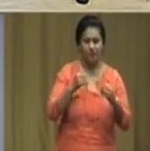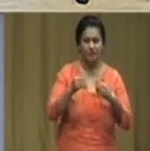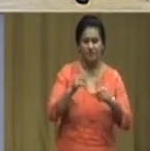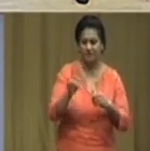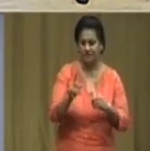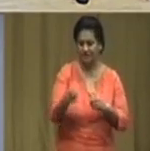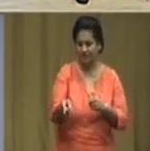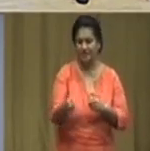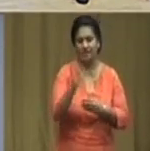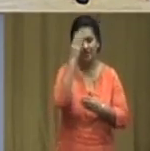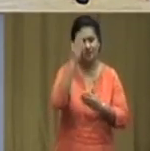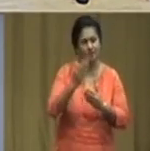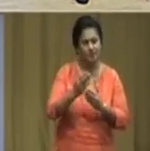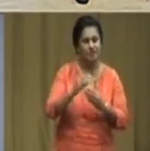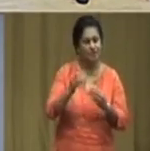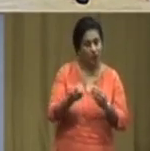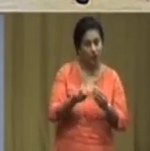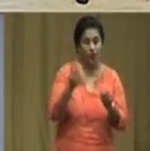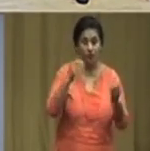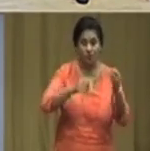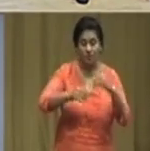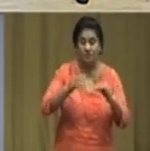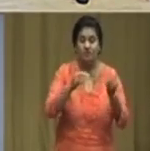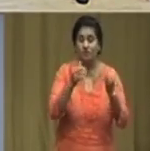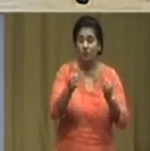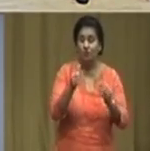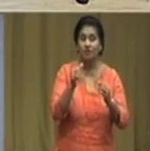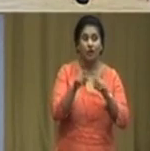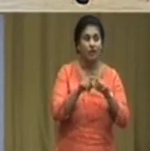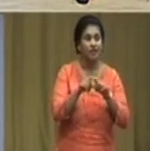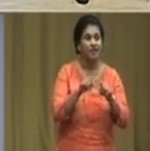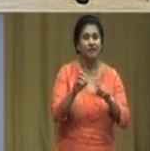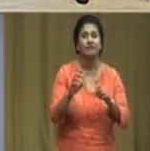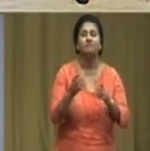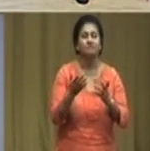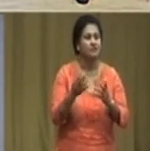compelling contribution during the session today were the student contributions.